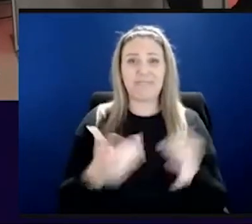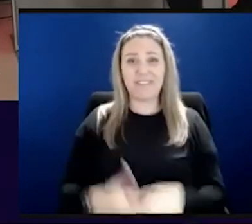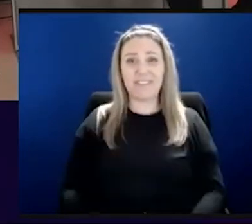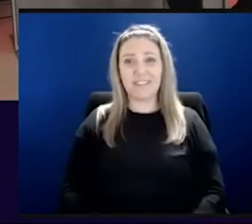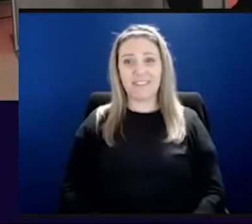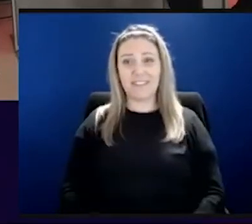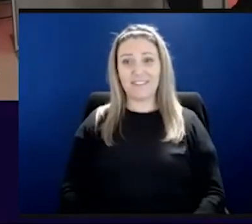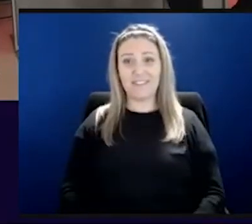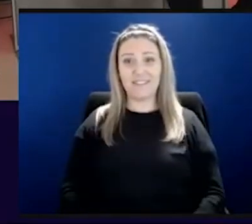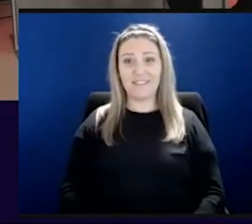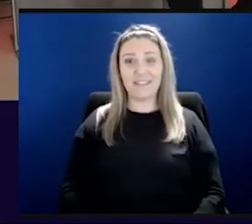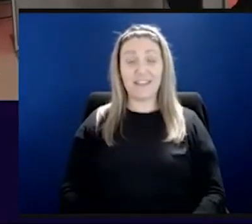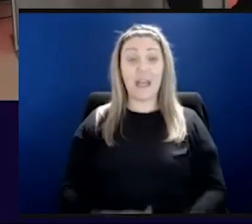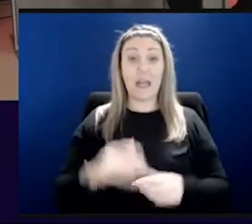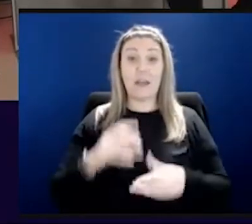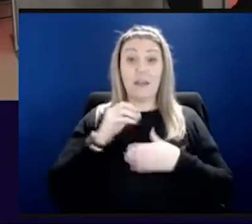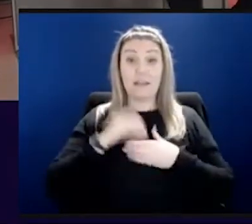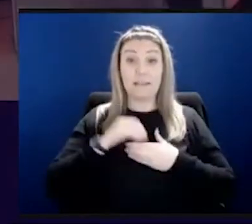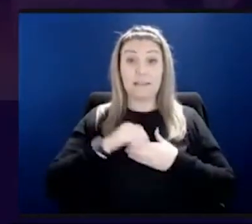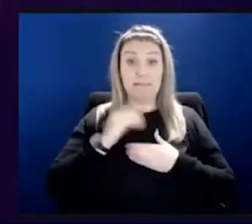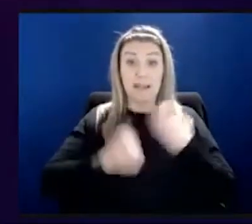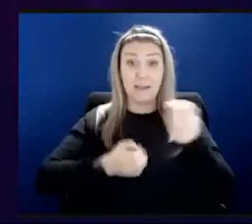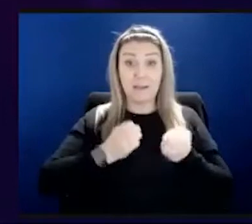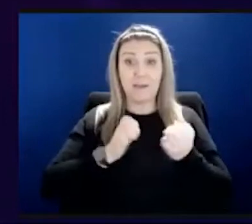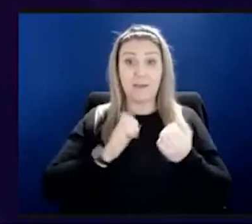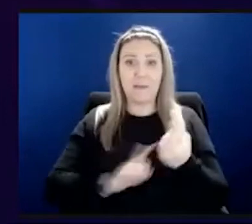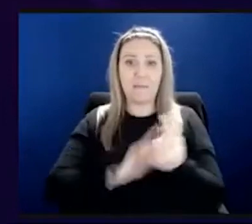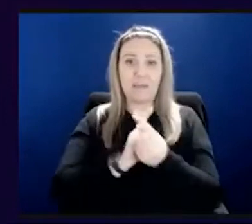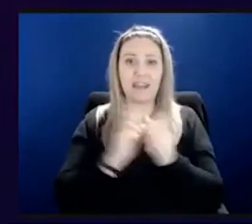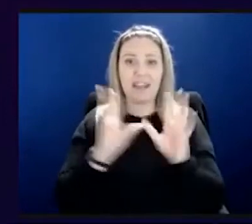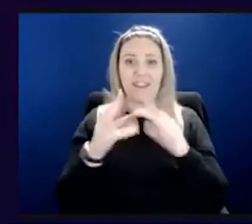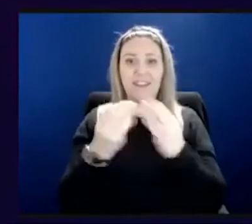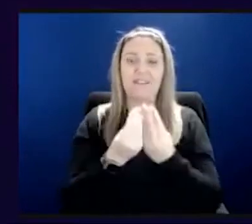that well up inside of me about meeting the family. So I'm just working on that.